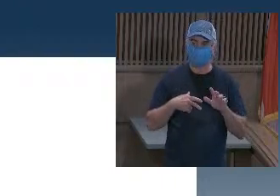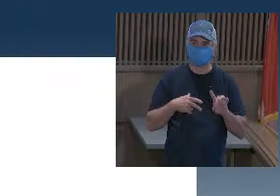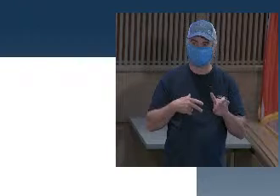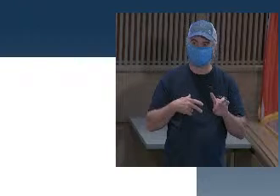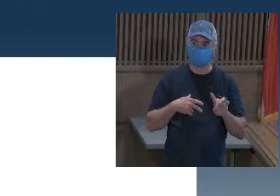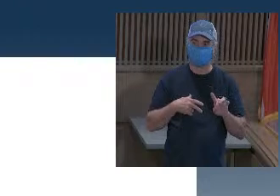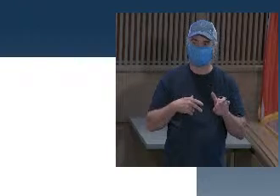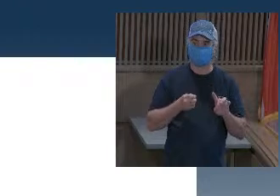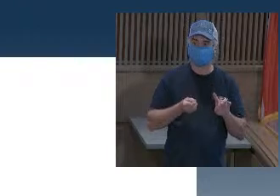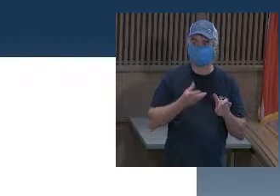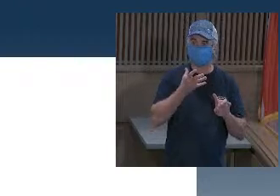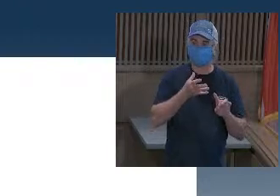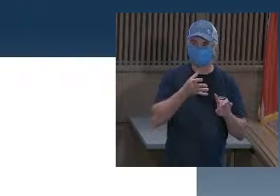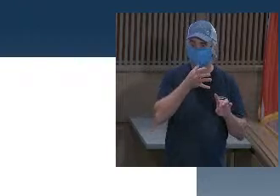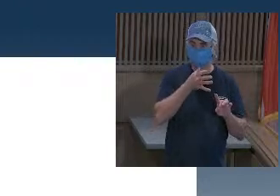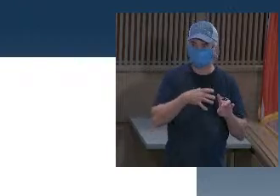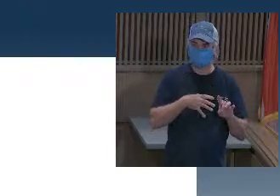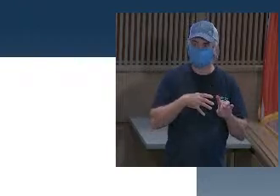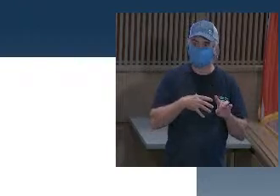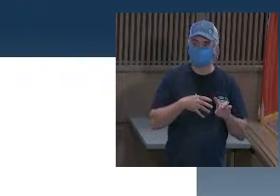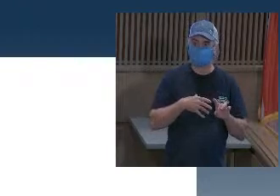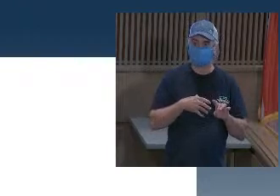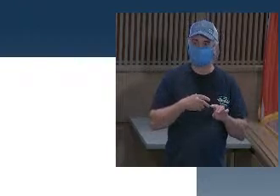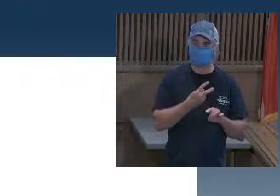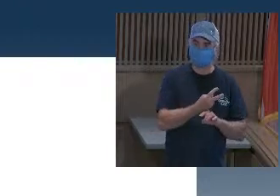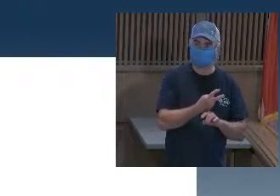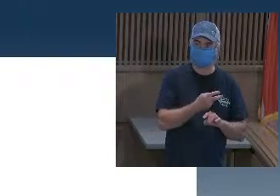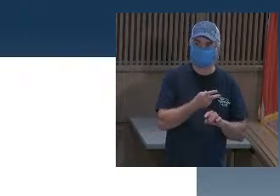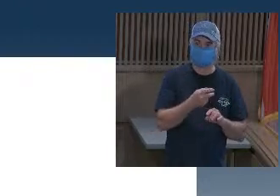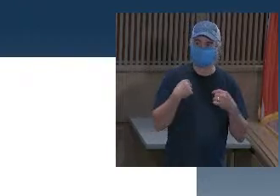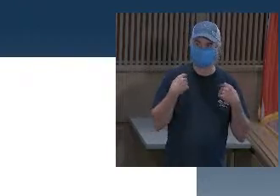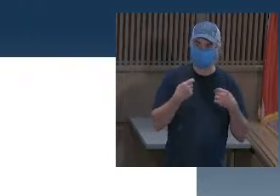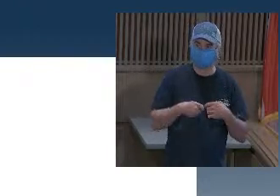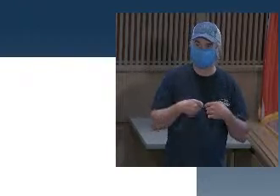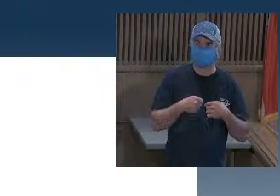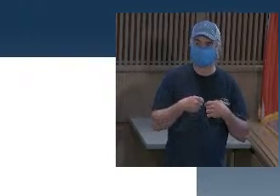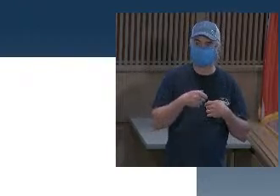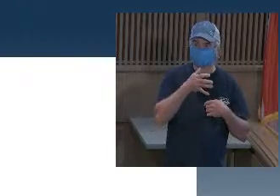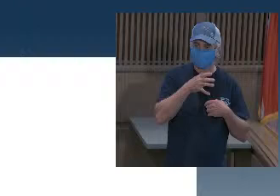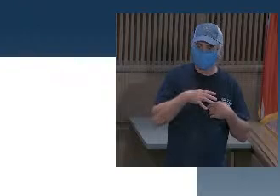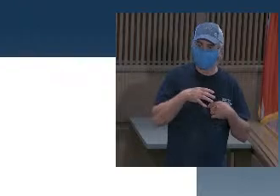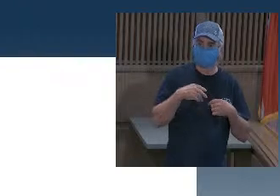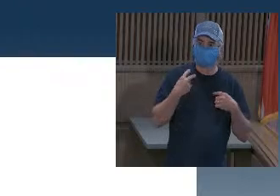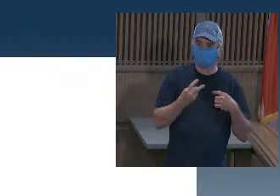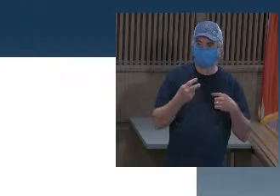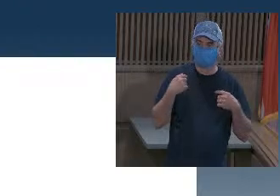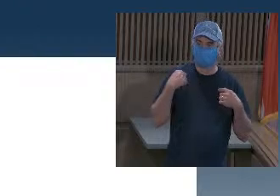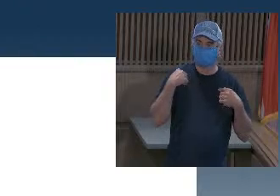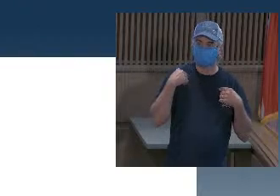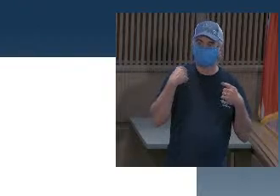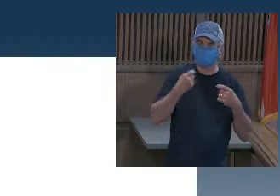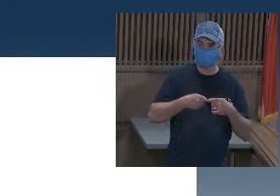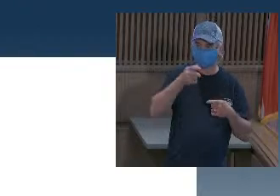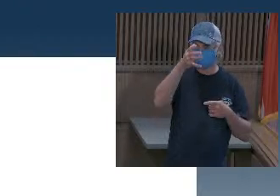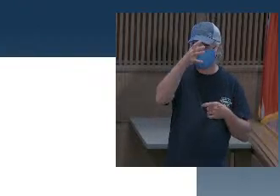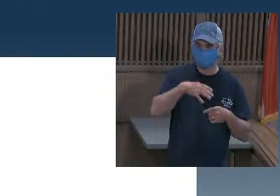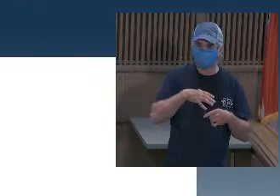females, 2 Latino males, 2 Latino females, 2 Asian females, and 1 Asian male.